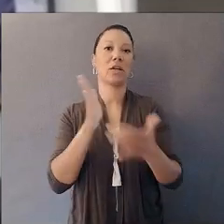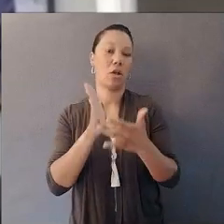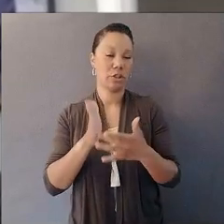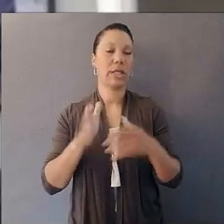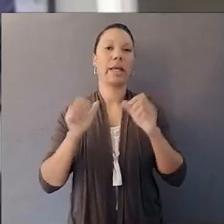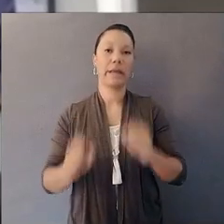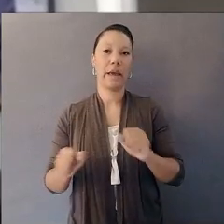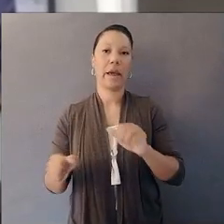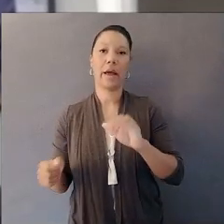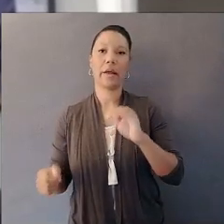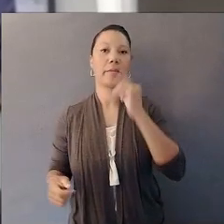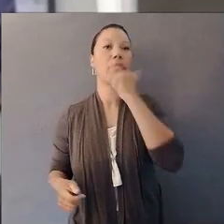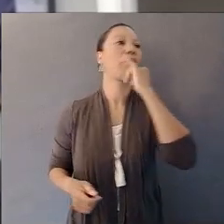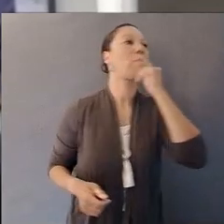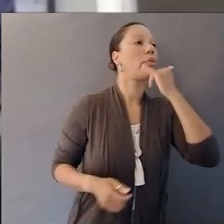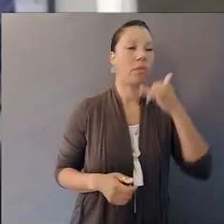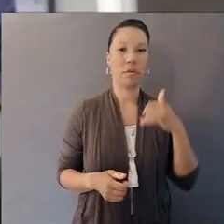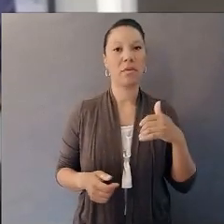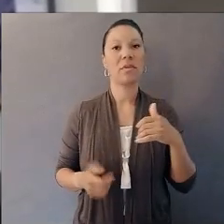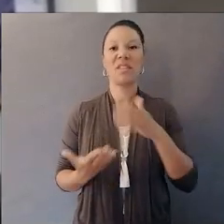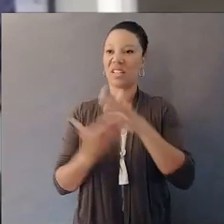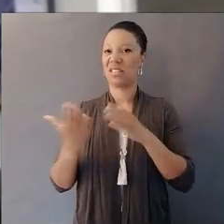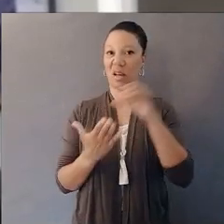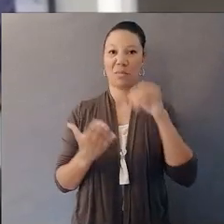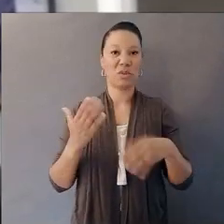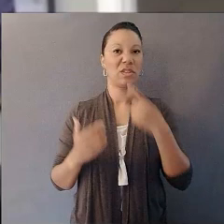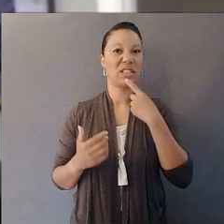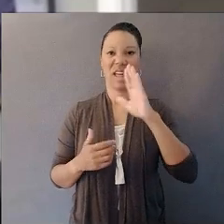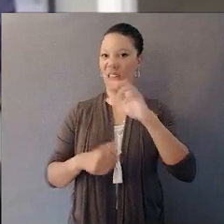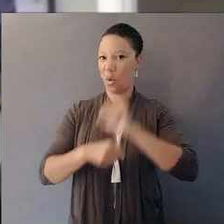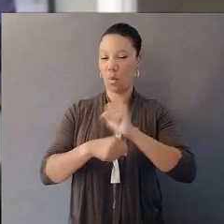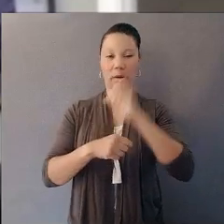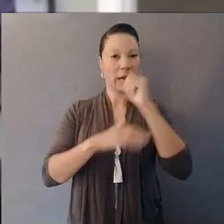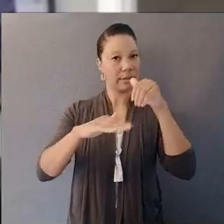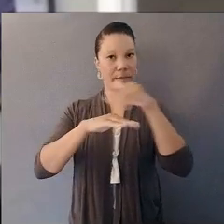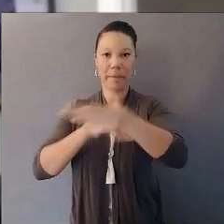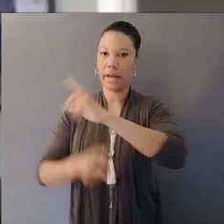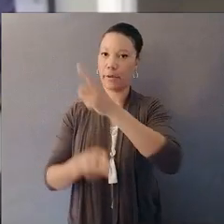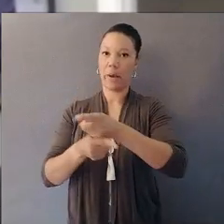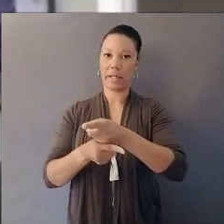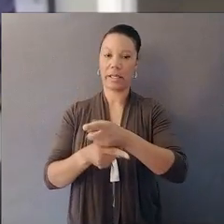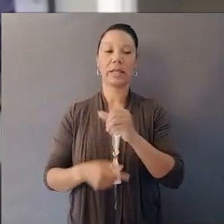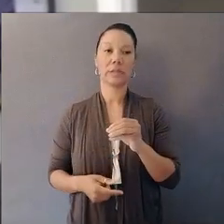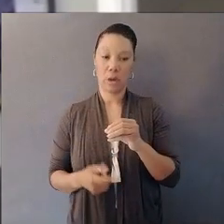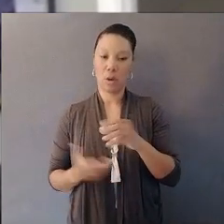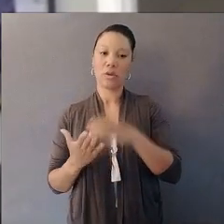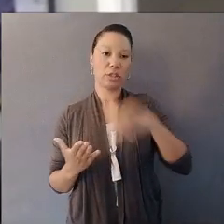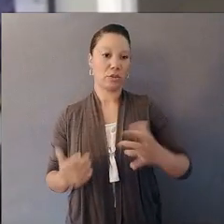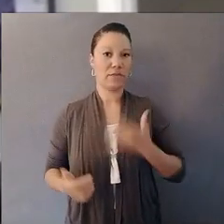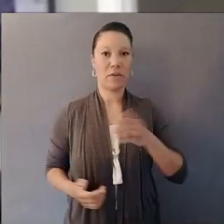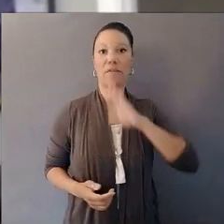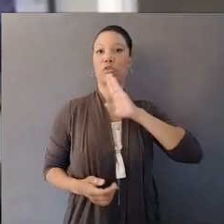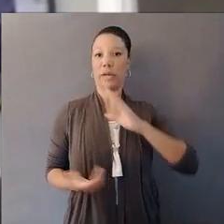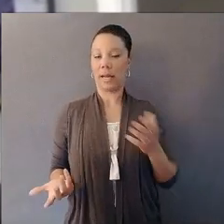of students, great students, not having their work submitted correctly. And there's frustration at that moment, and I feel